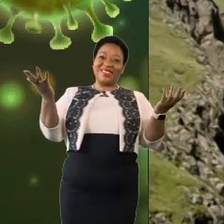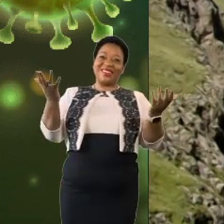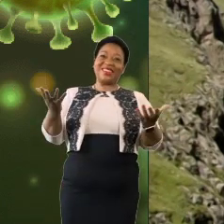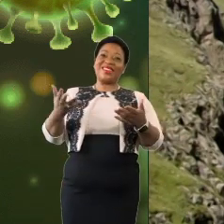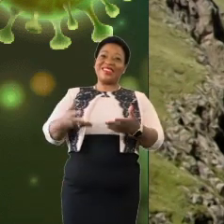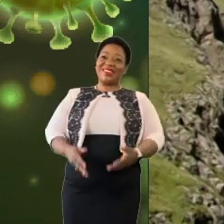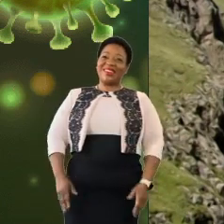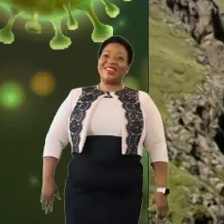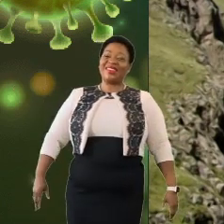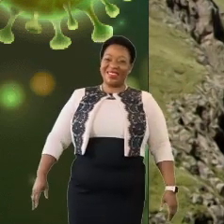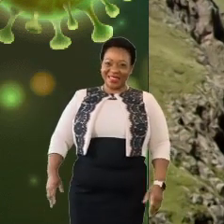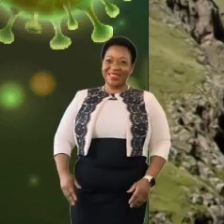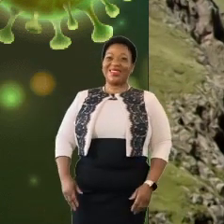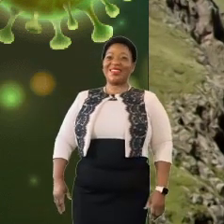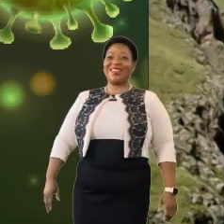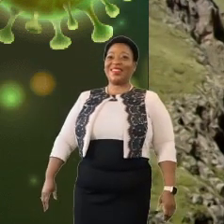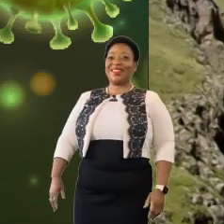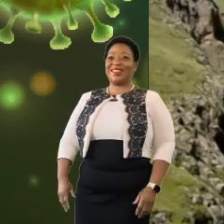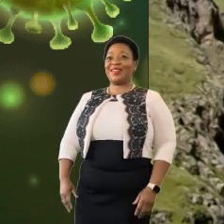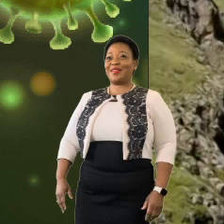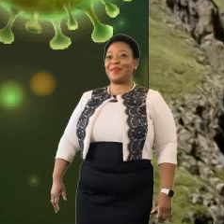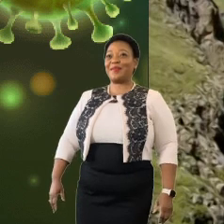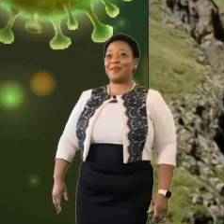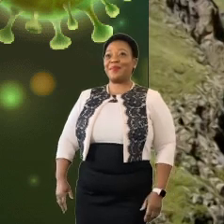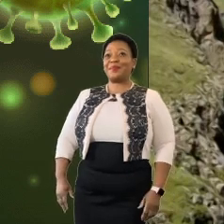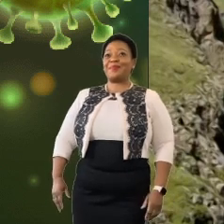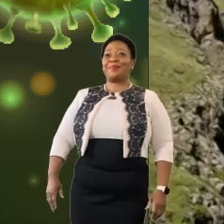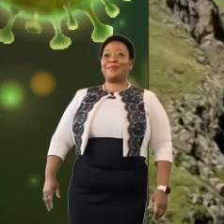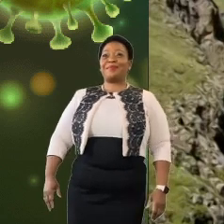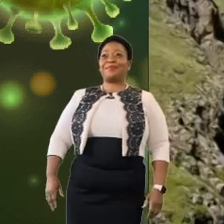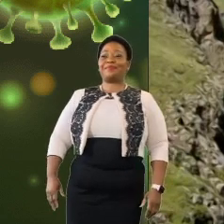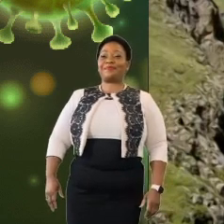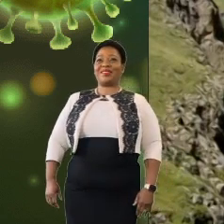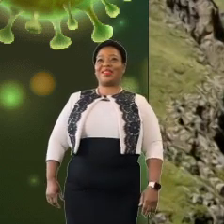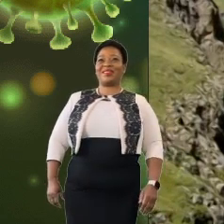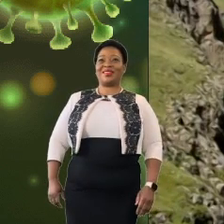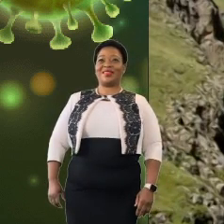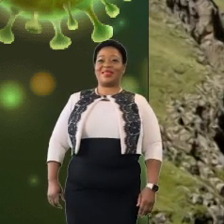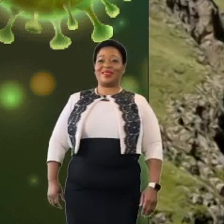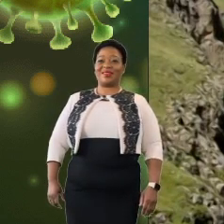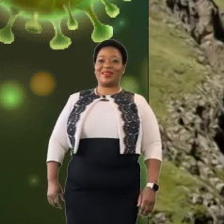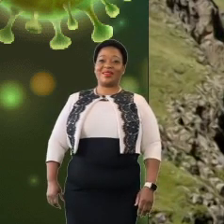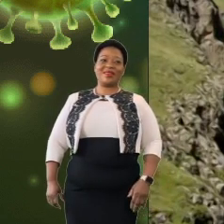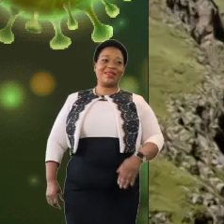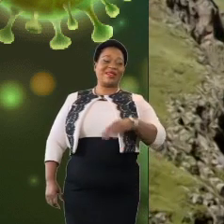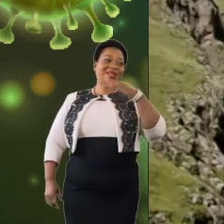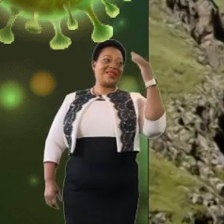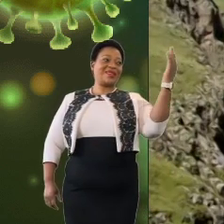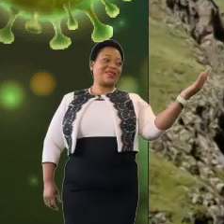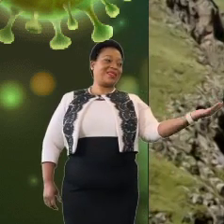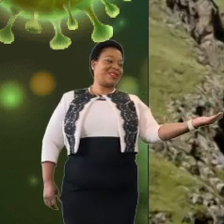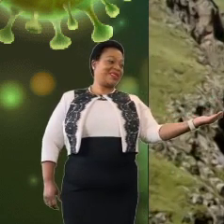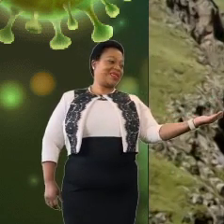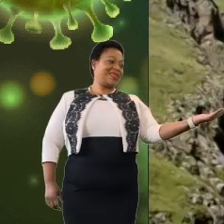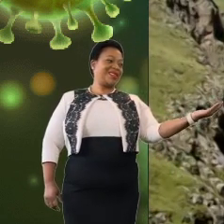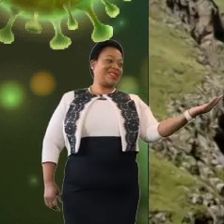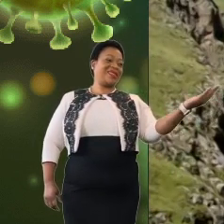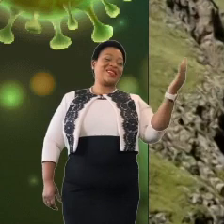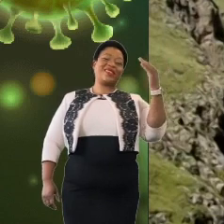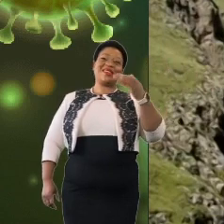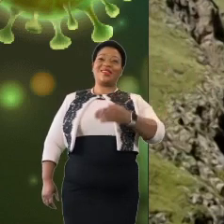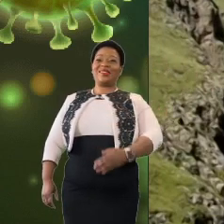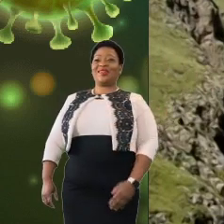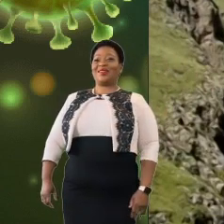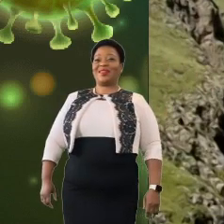as the overall webinar facilitator, are you comfortable for me to go on to share screen and to bring up the document and just